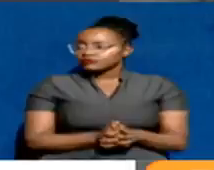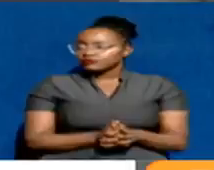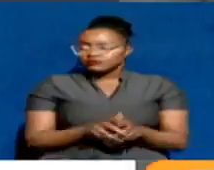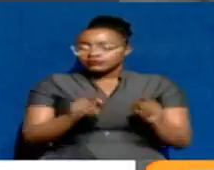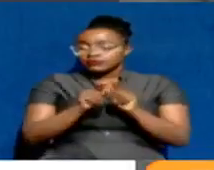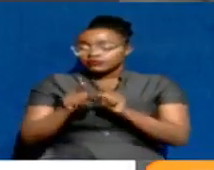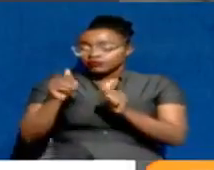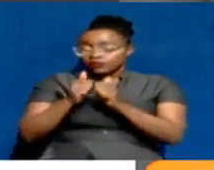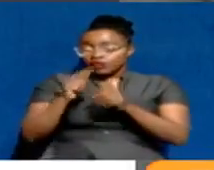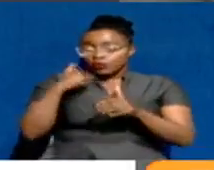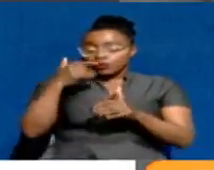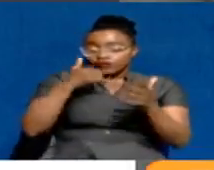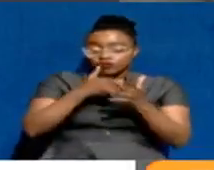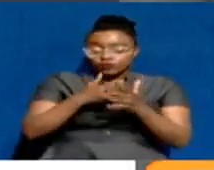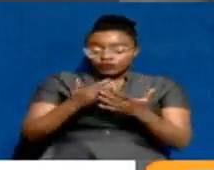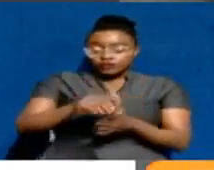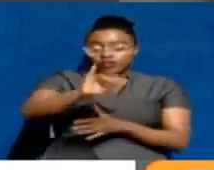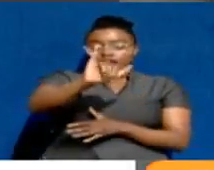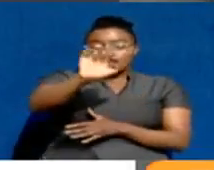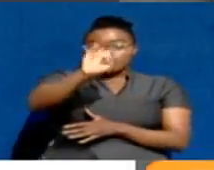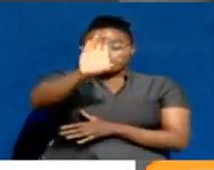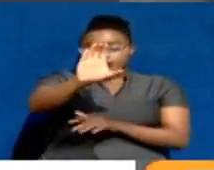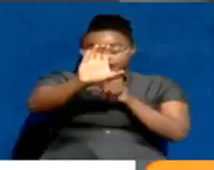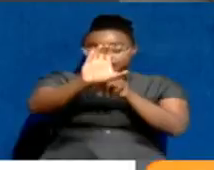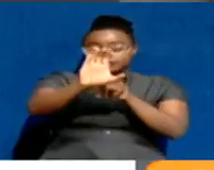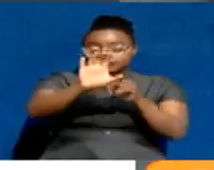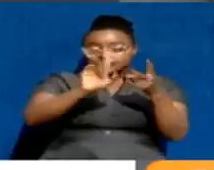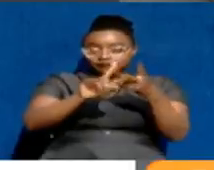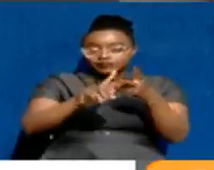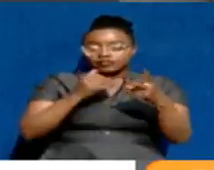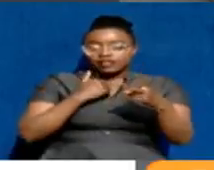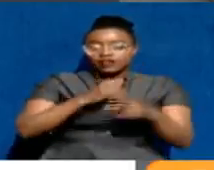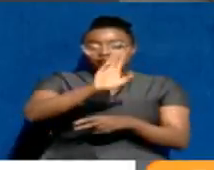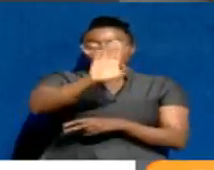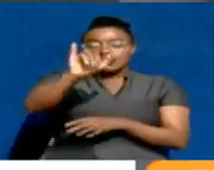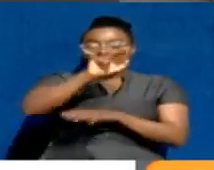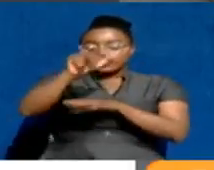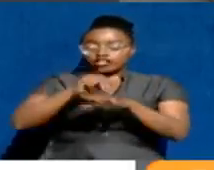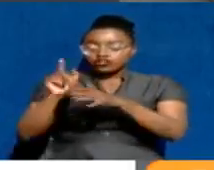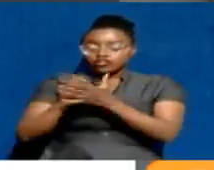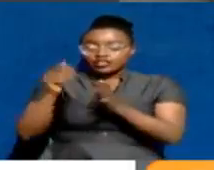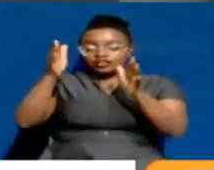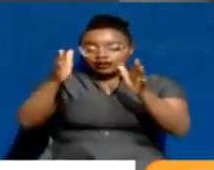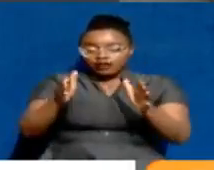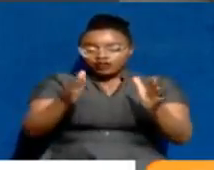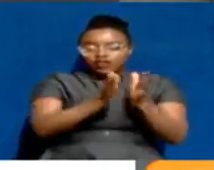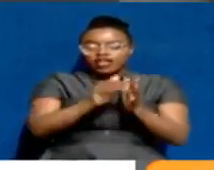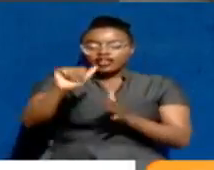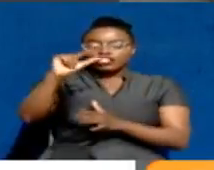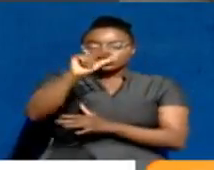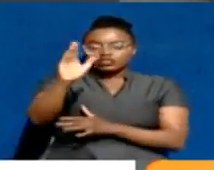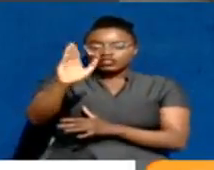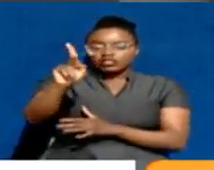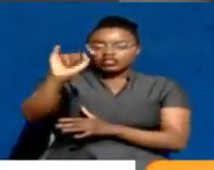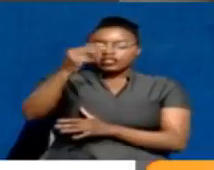with the High Court verdict are the Electoral Commission, that's the IEBC, the BBI National Secretariat, the Attorney General